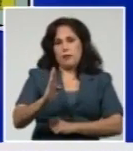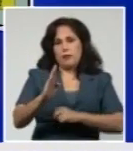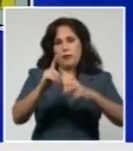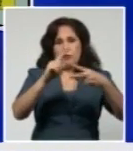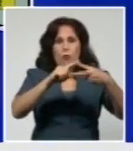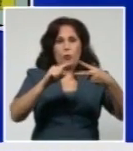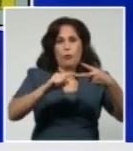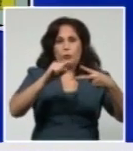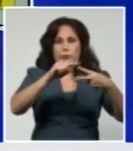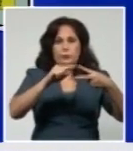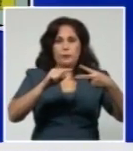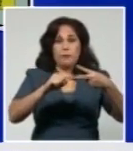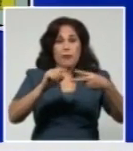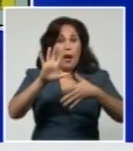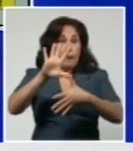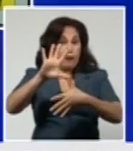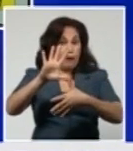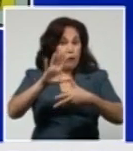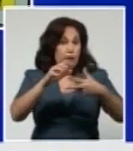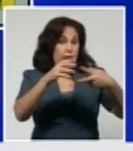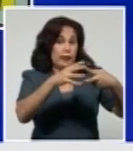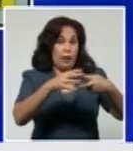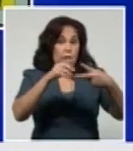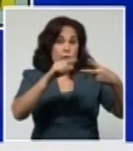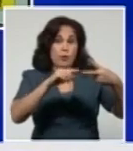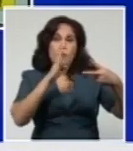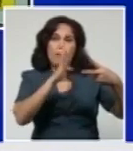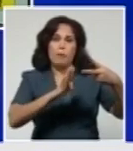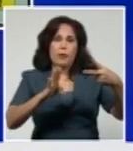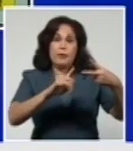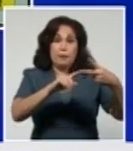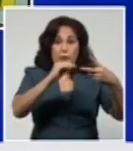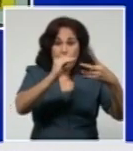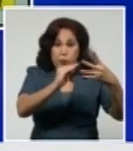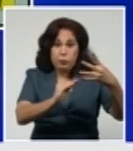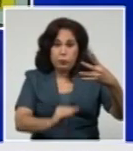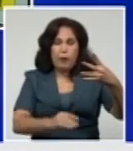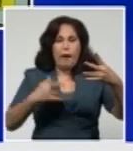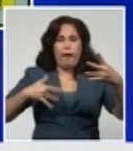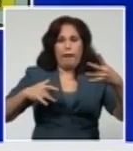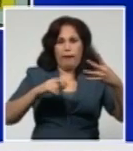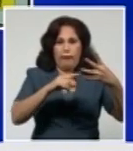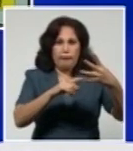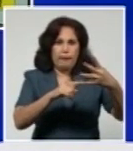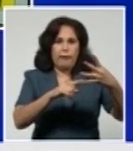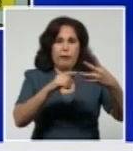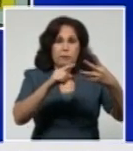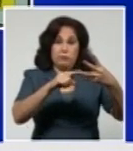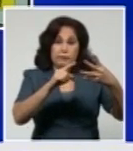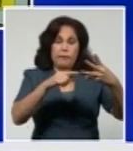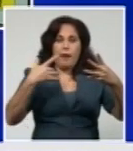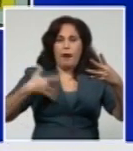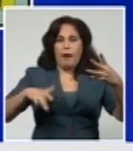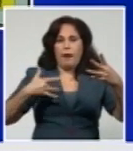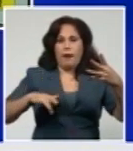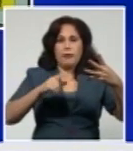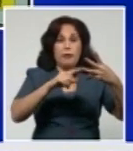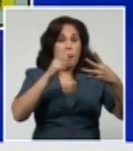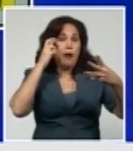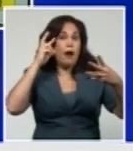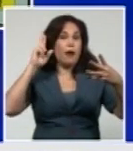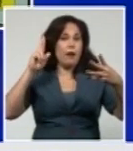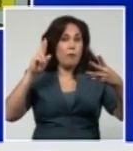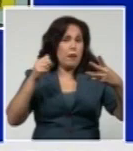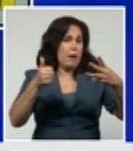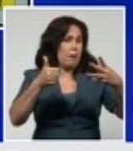Colombia, Peru, Mexico, Chile, Canada, Ecuador, Bolivia, Panama, the Dominican